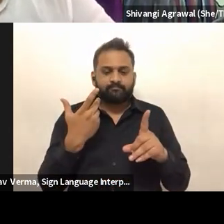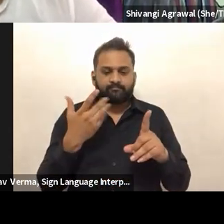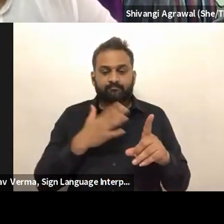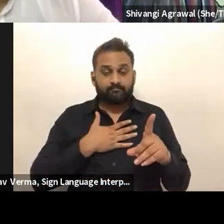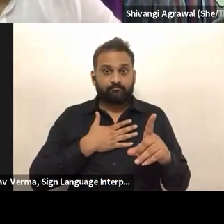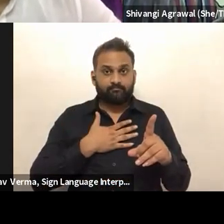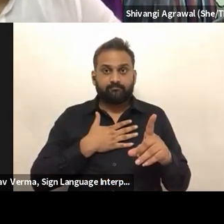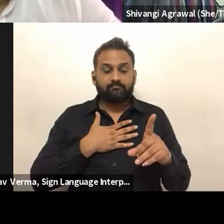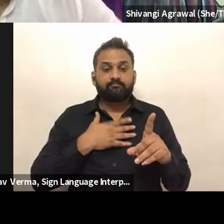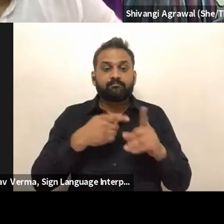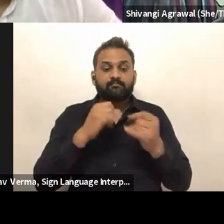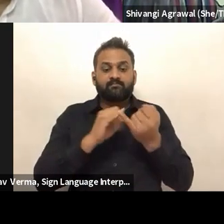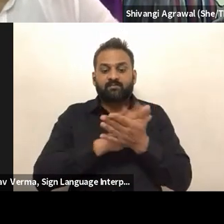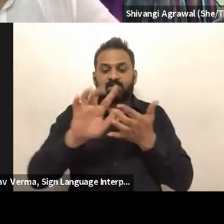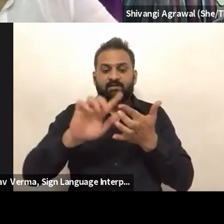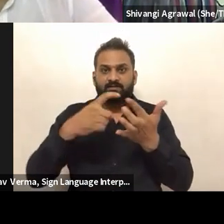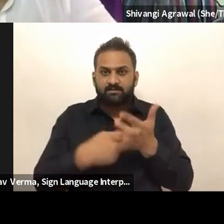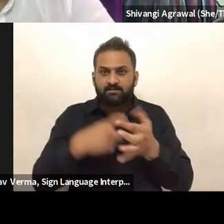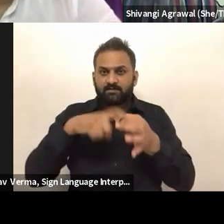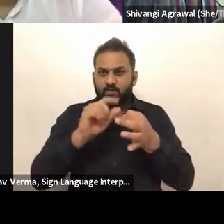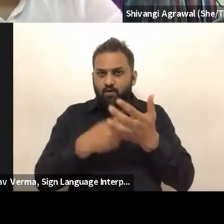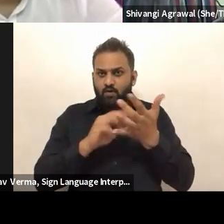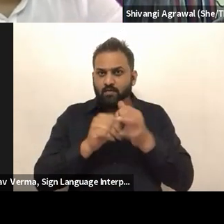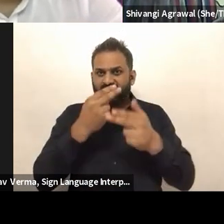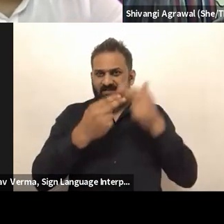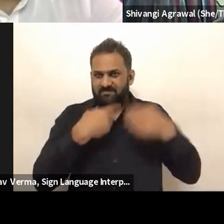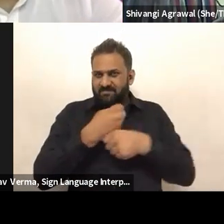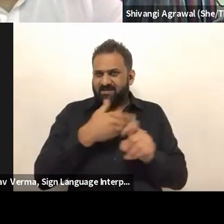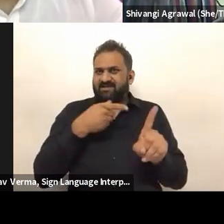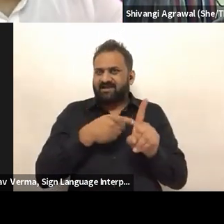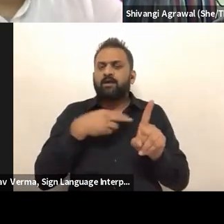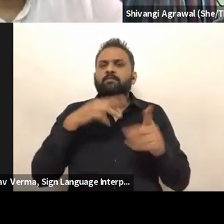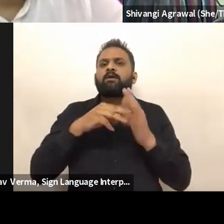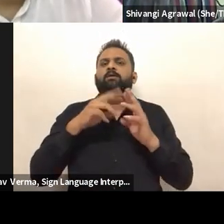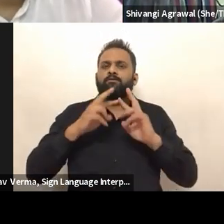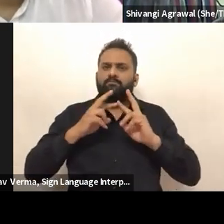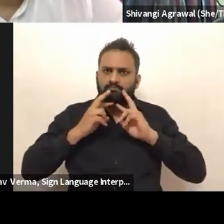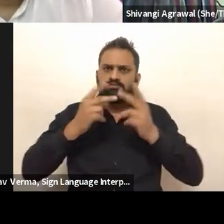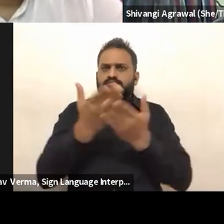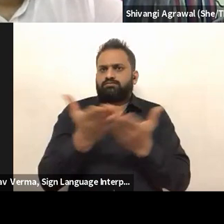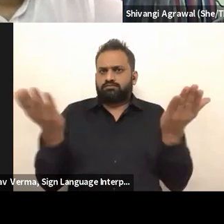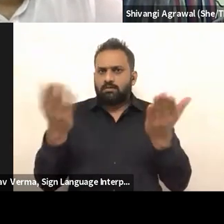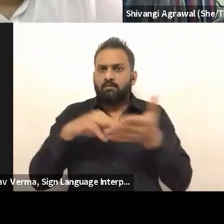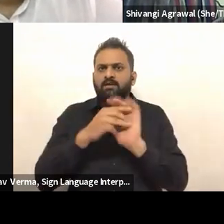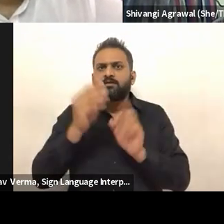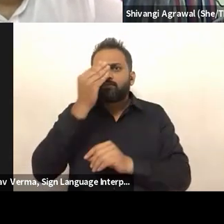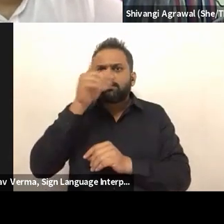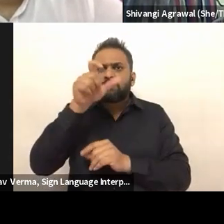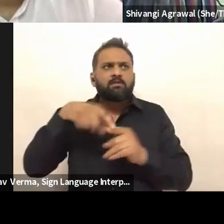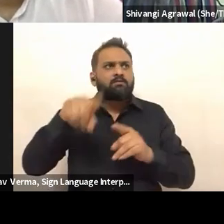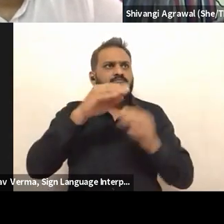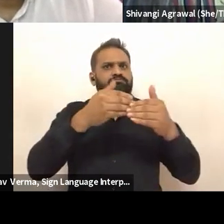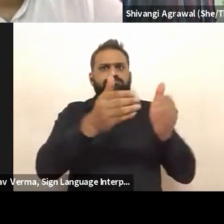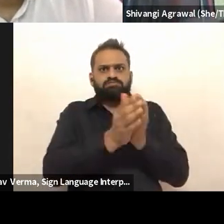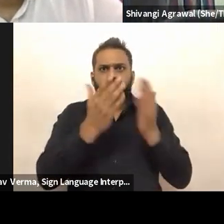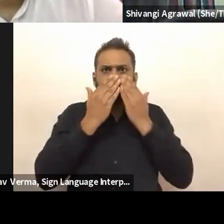Sheer Korma is exactly to answer this question, is to be able to show the progressive Muslim families who are accepting